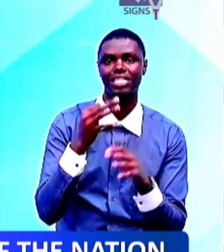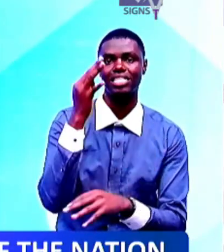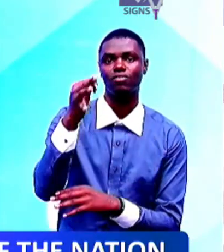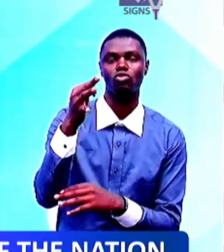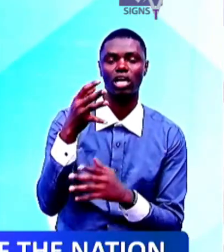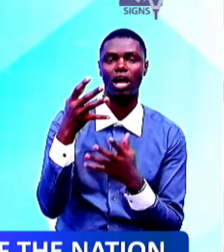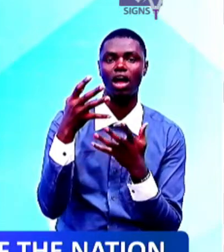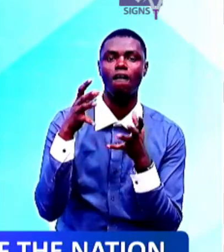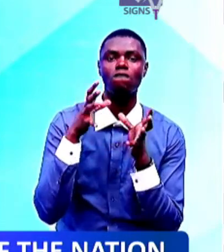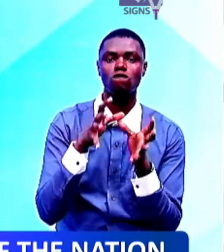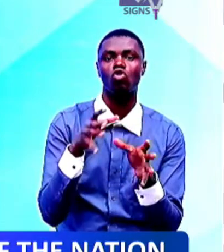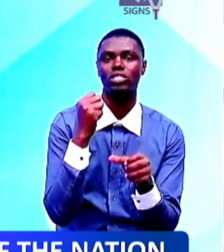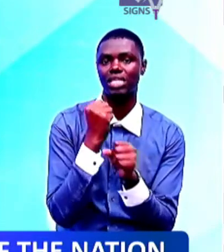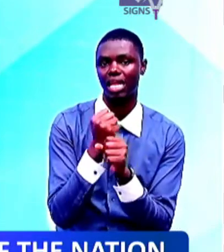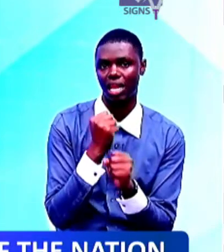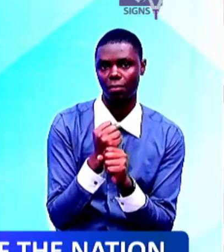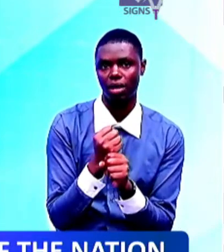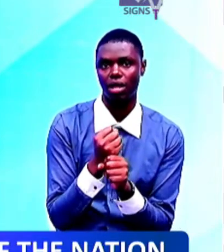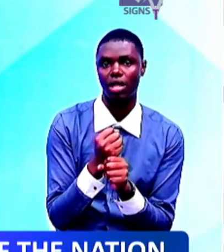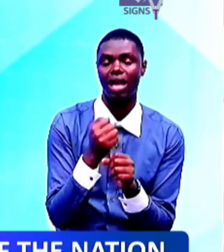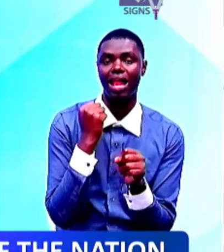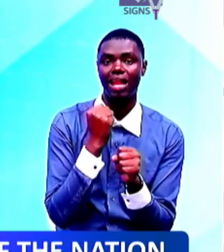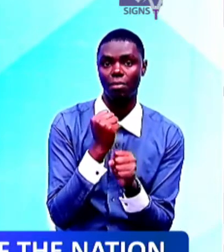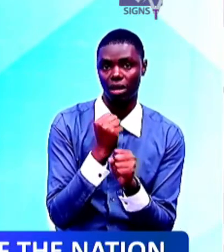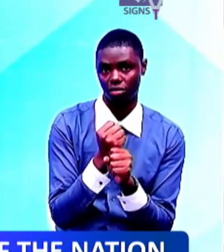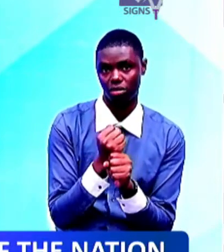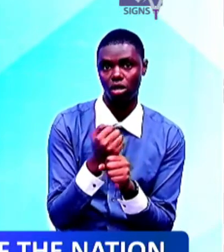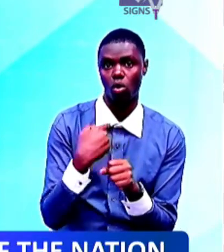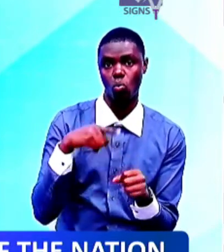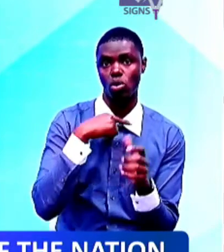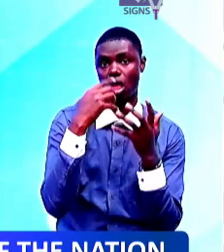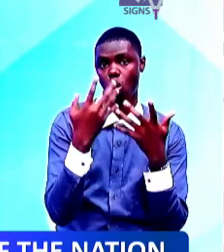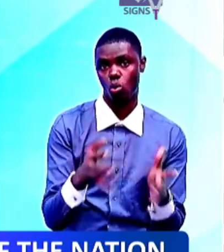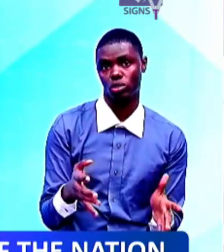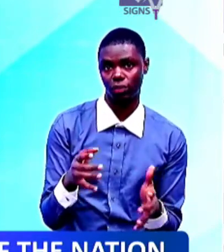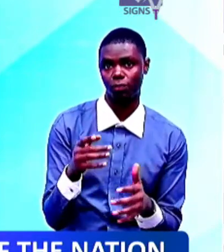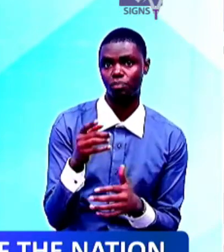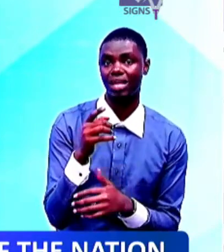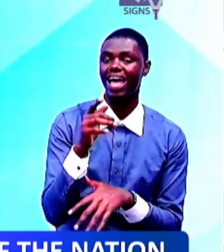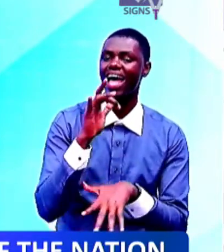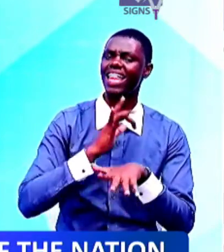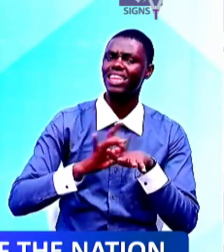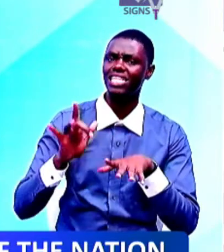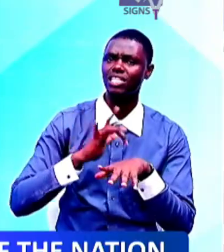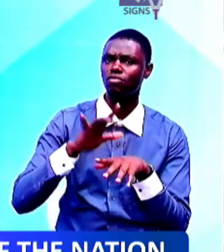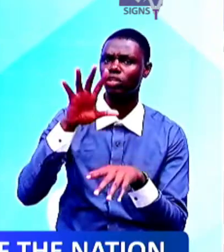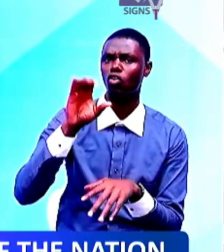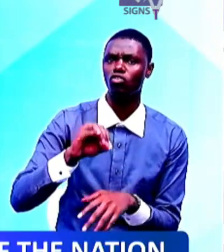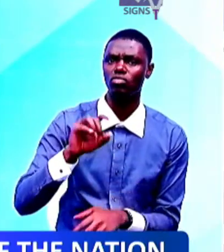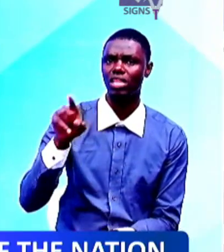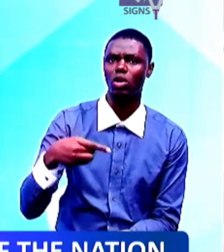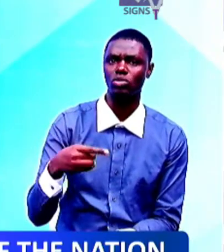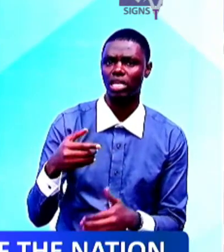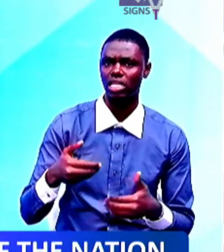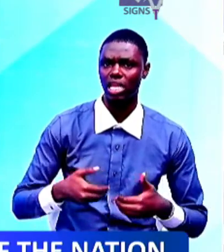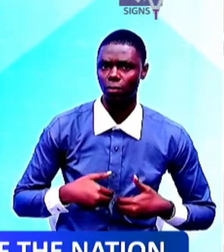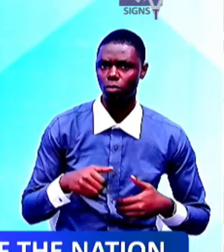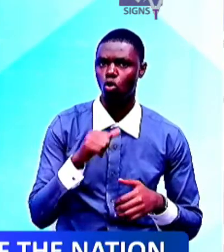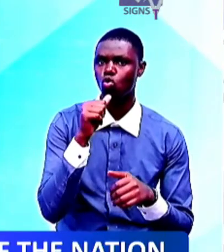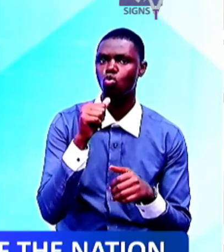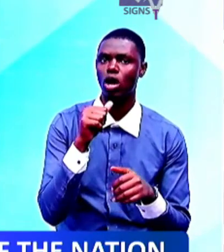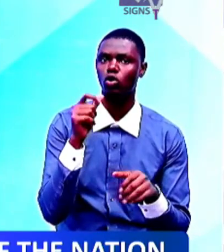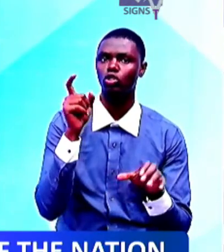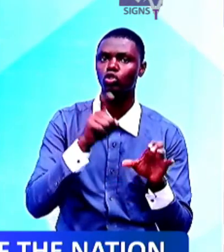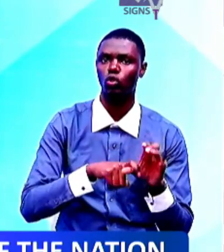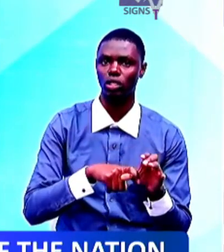labor that labor force that we are losing. This effect of 50 young people who have not gone to university, we are going to